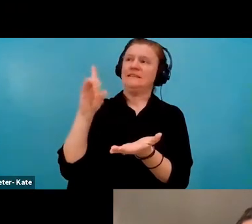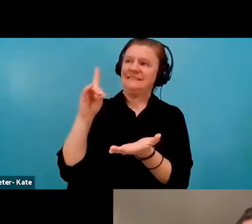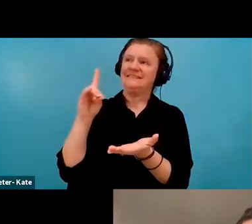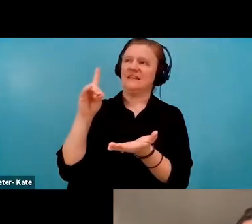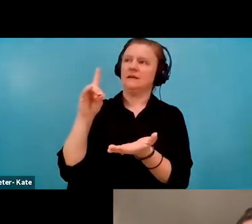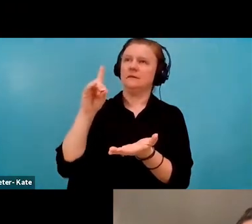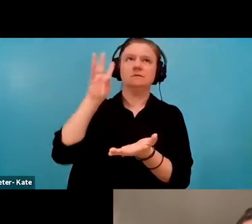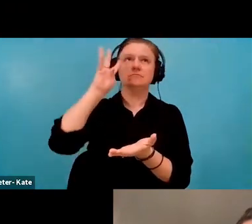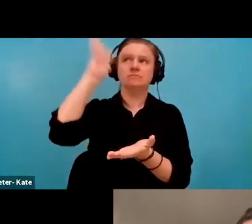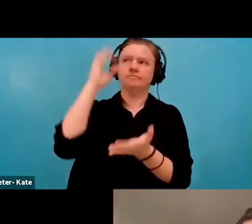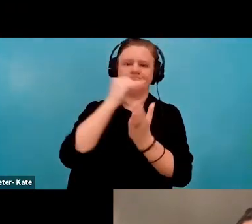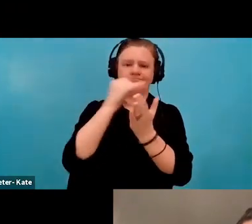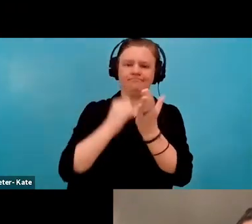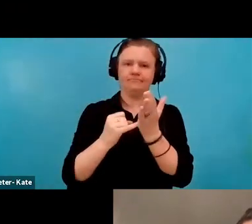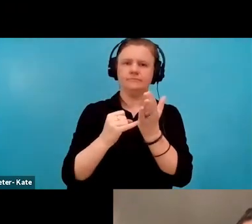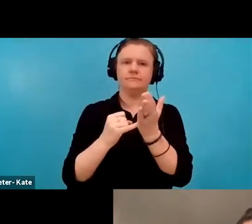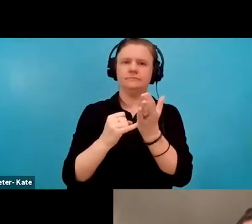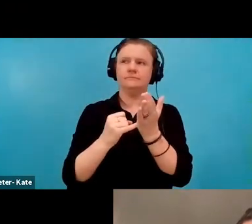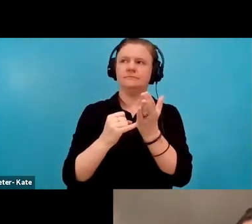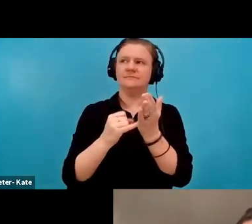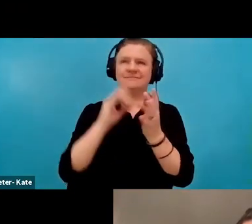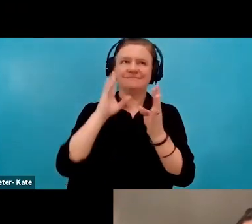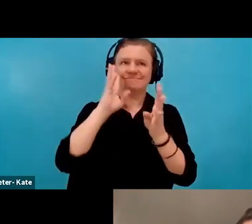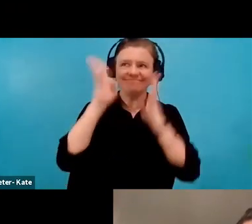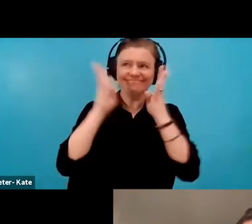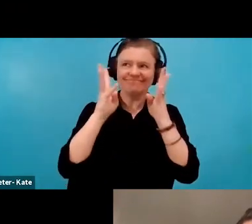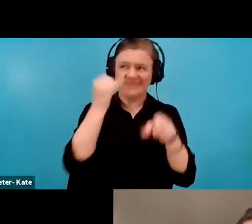folding mouth thing. Someone designed